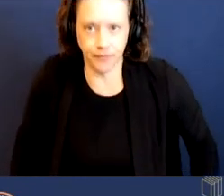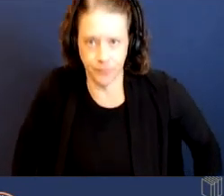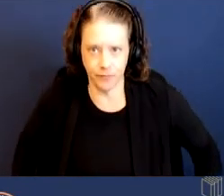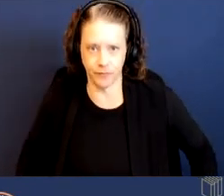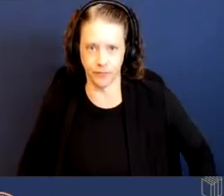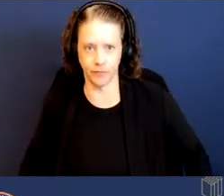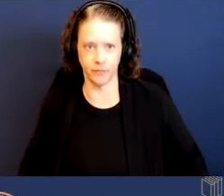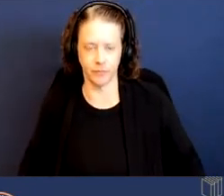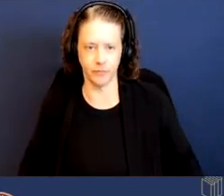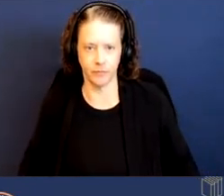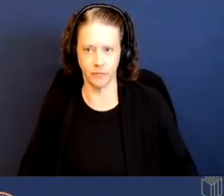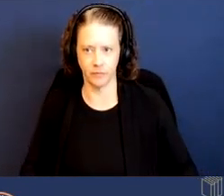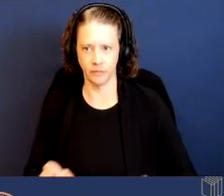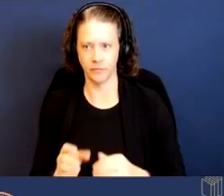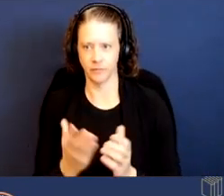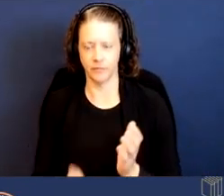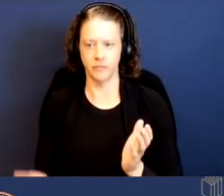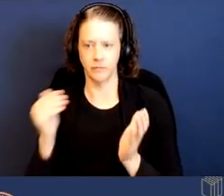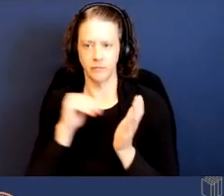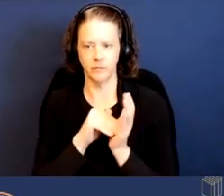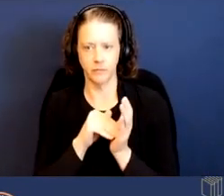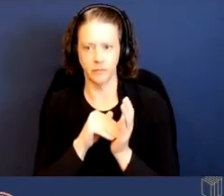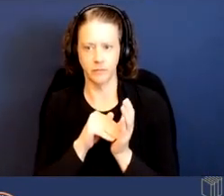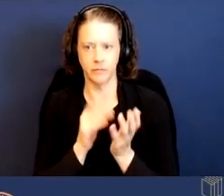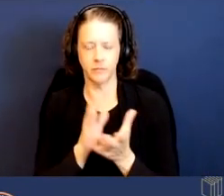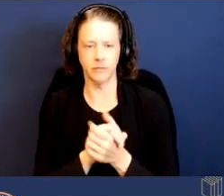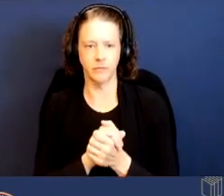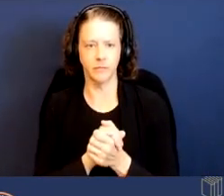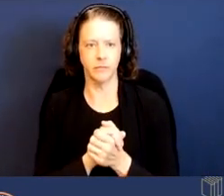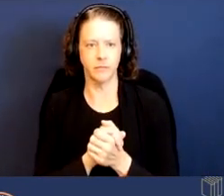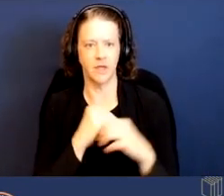And so again, here is